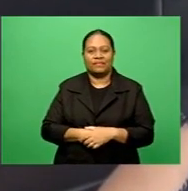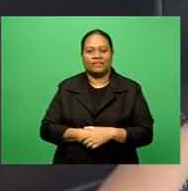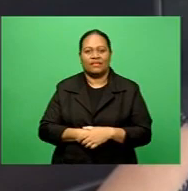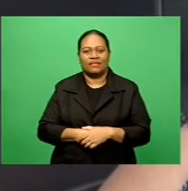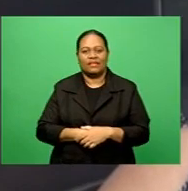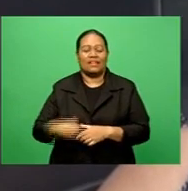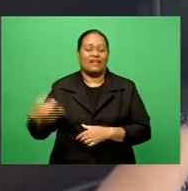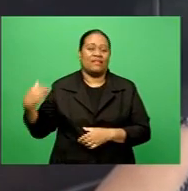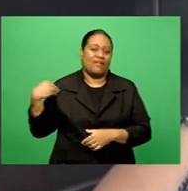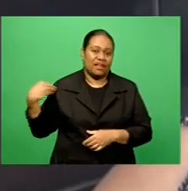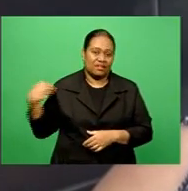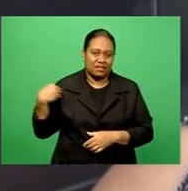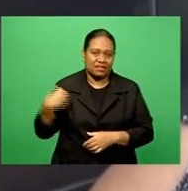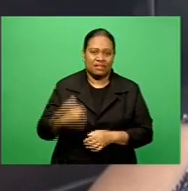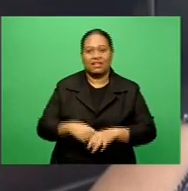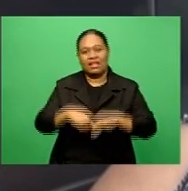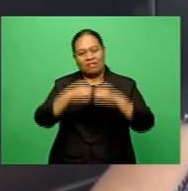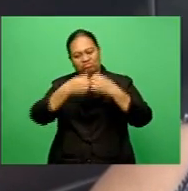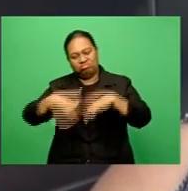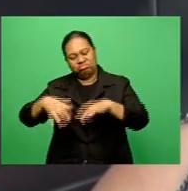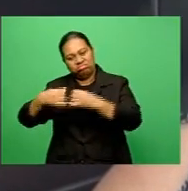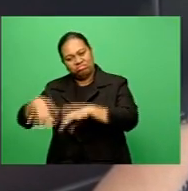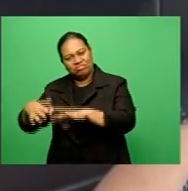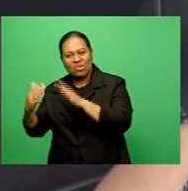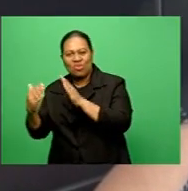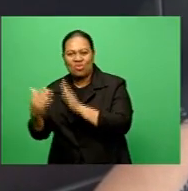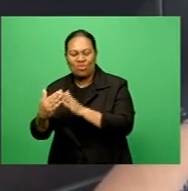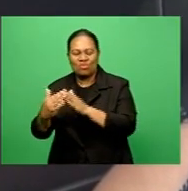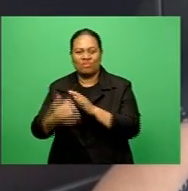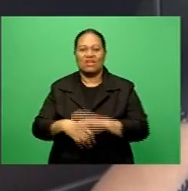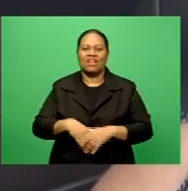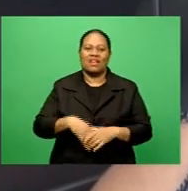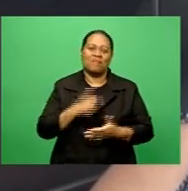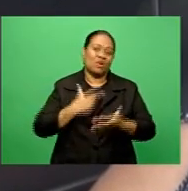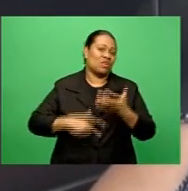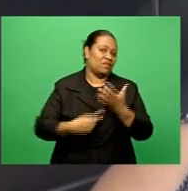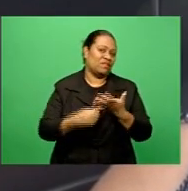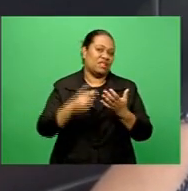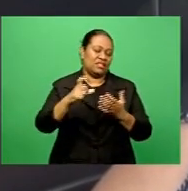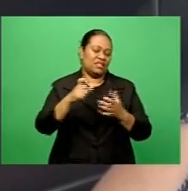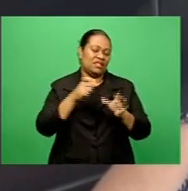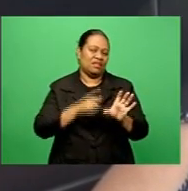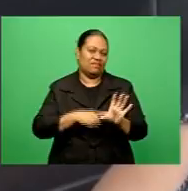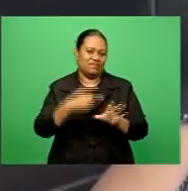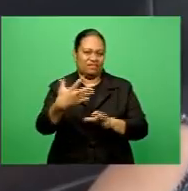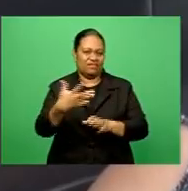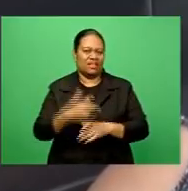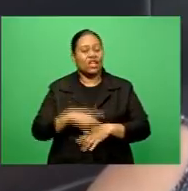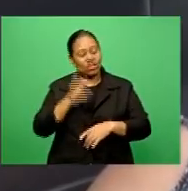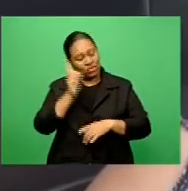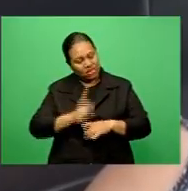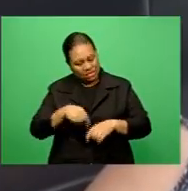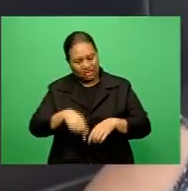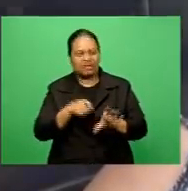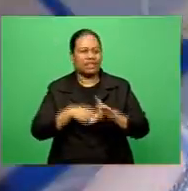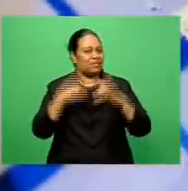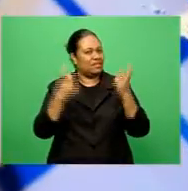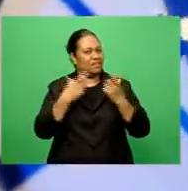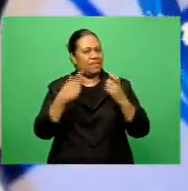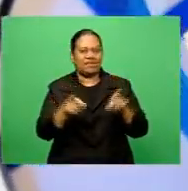families that have lost their place, their house, their homes, and celebrating it this year is not going to be the